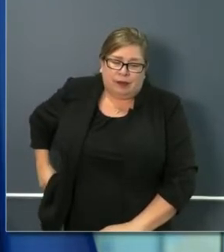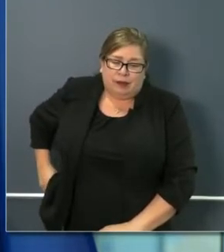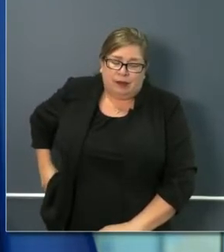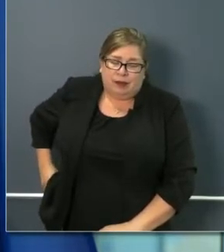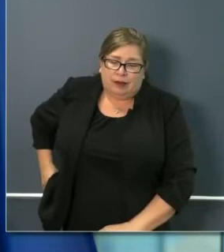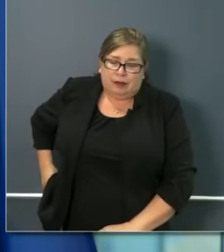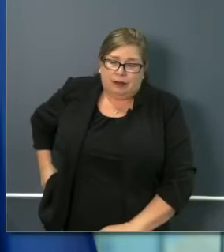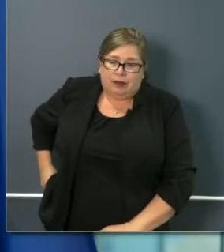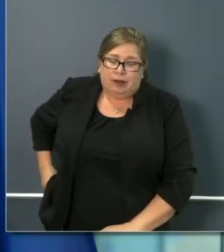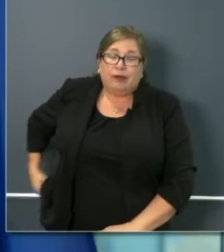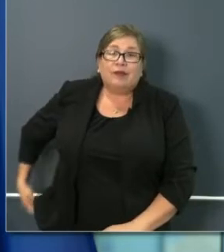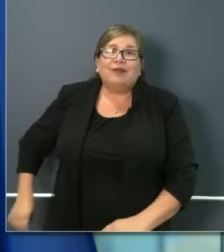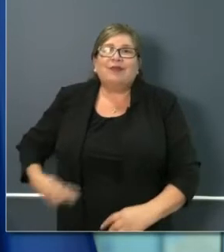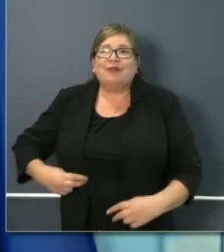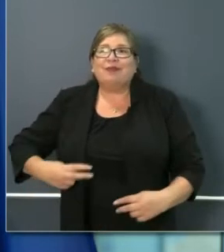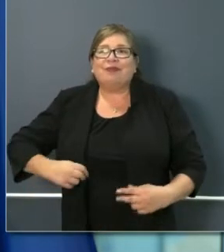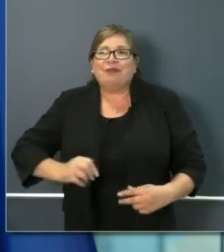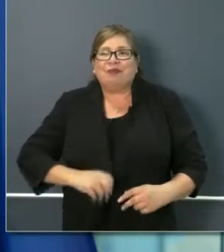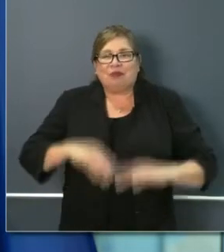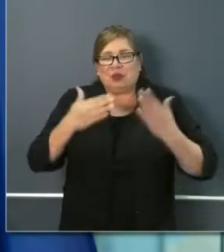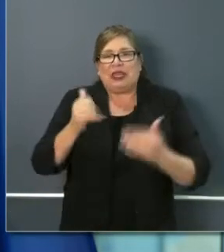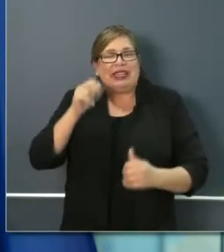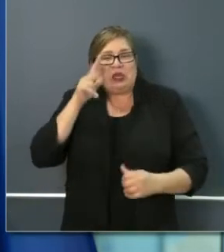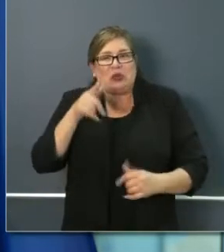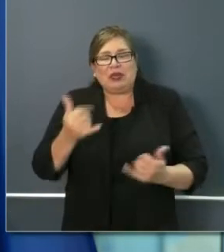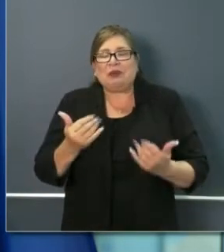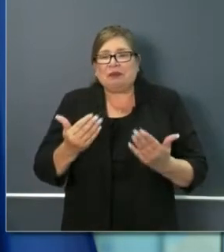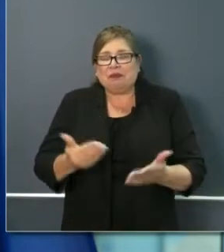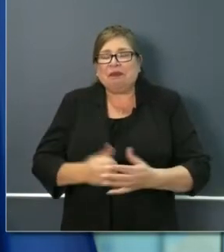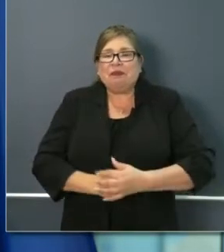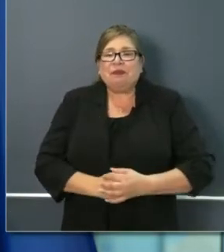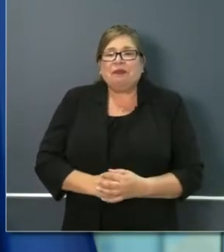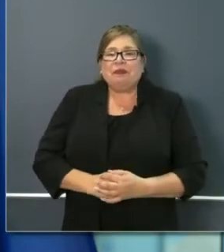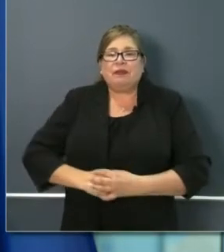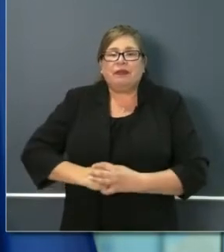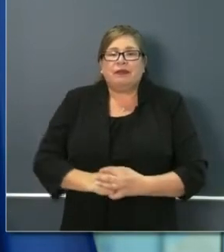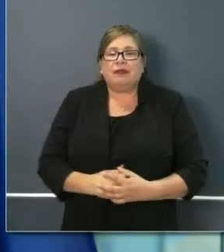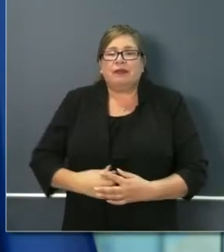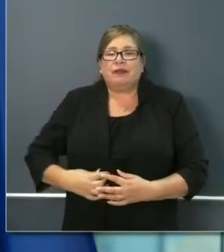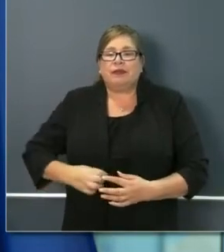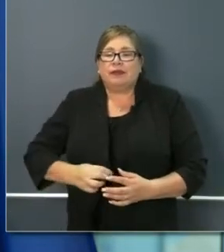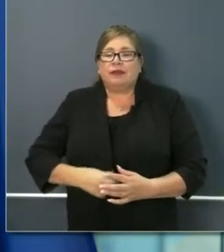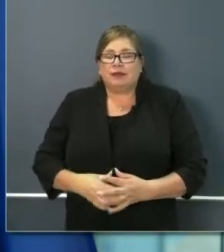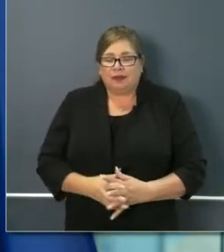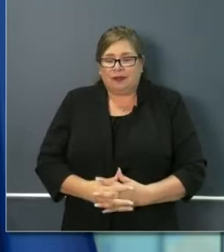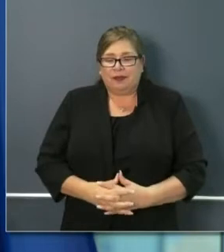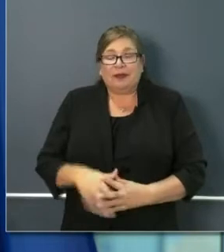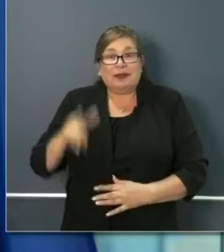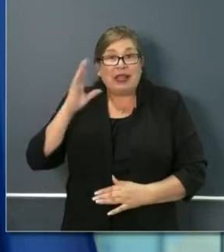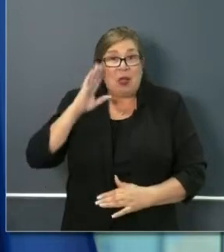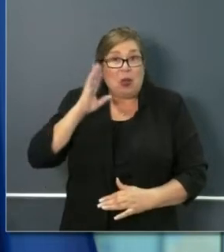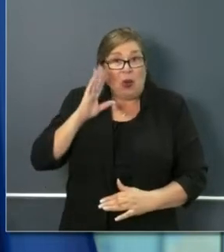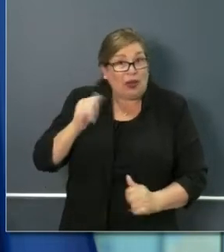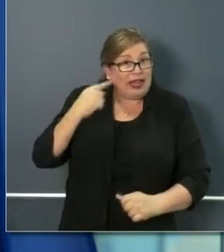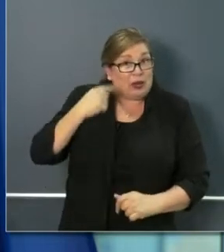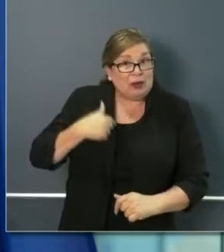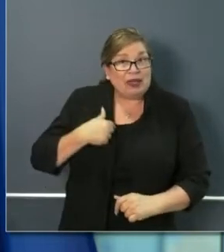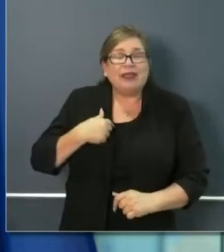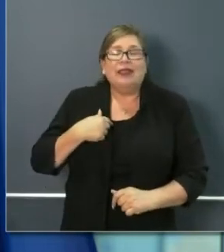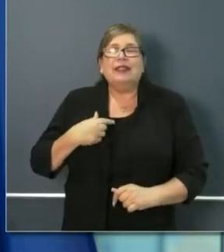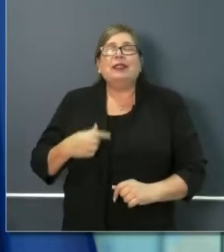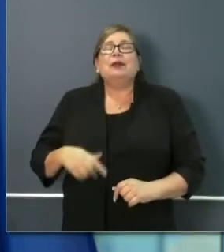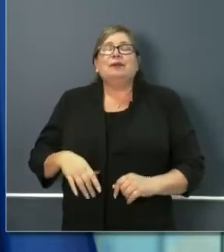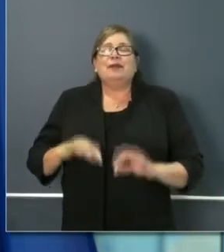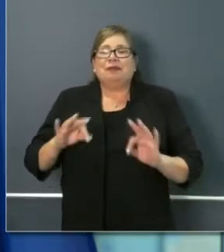Hear me? Jeremy, we can Hello, hear you. Can you hear me? Yes. Can you hear me? Yes. Hello? Okay, Perfect. hey, Thanks. sorry about that. No problem. Thanks as